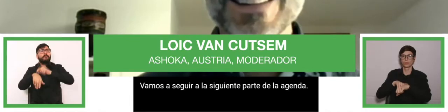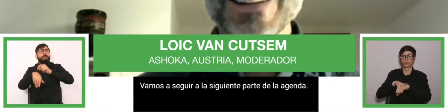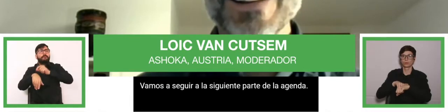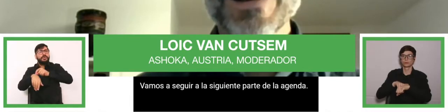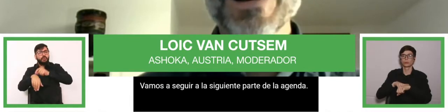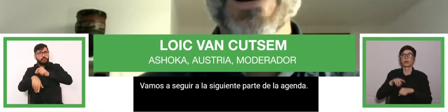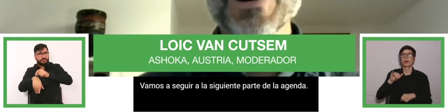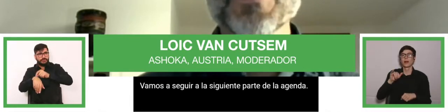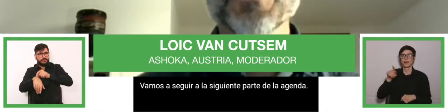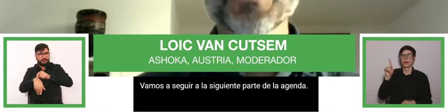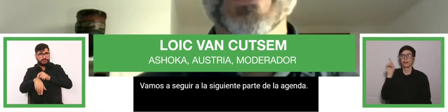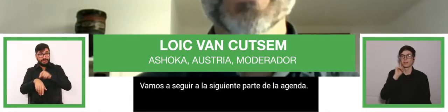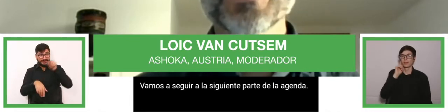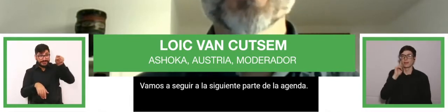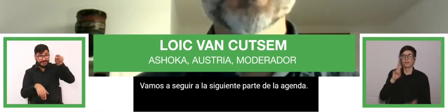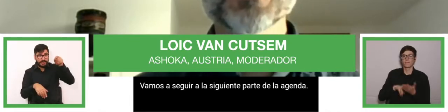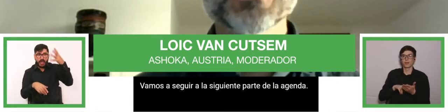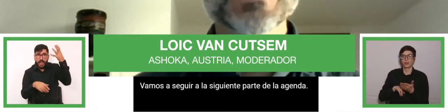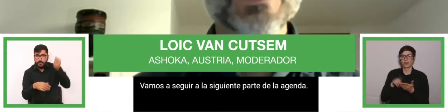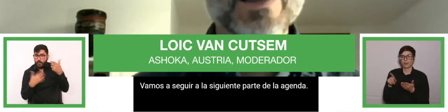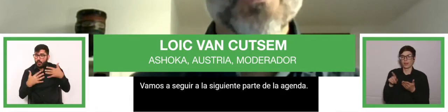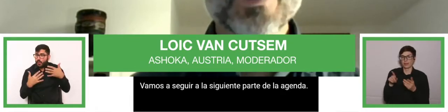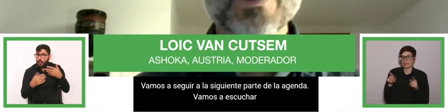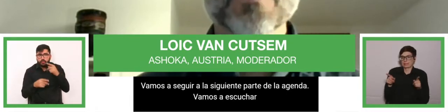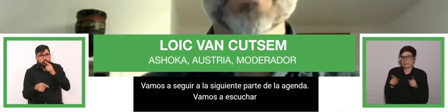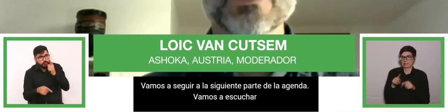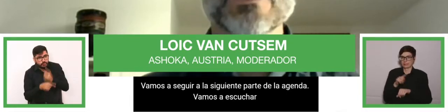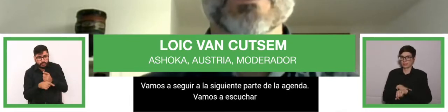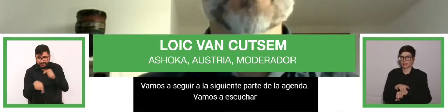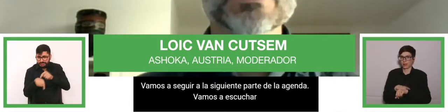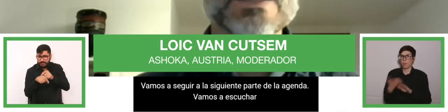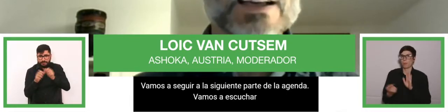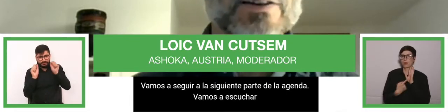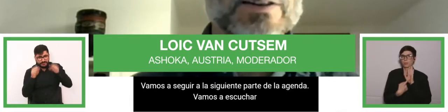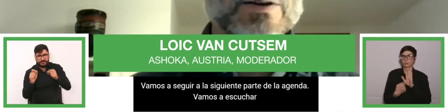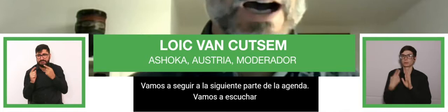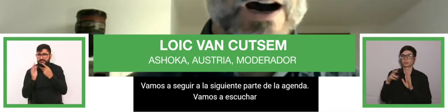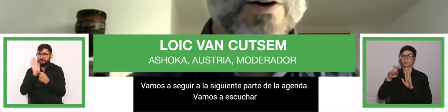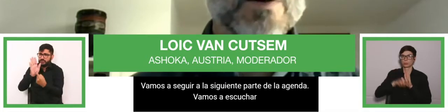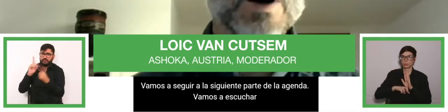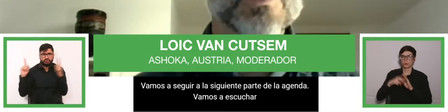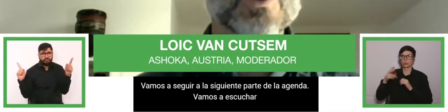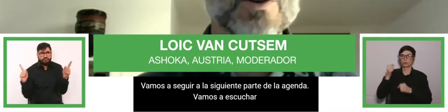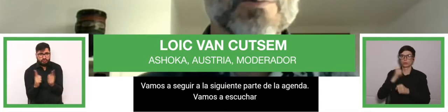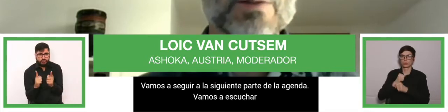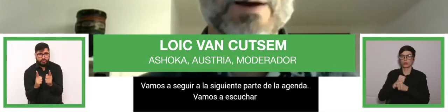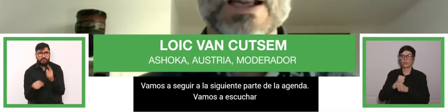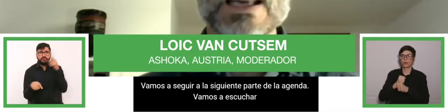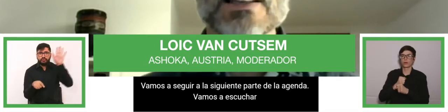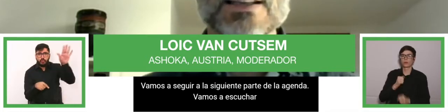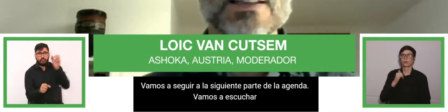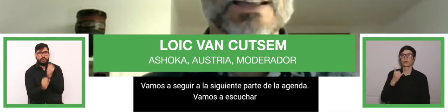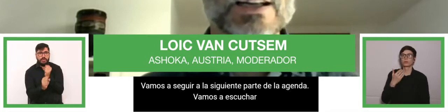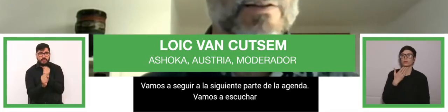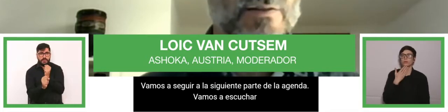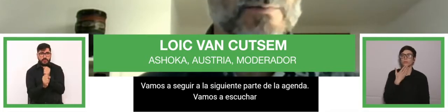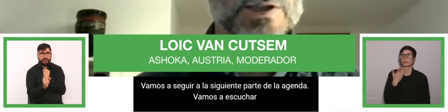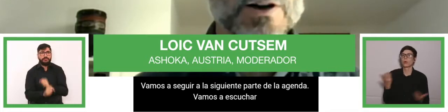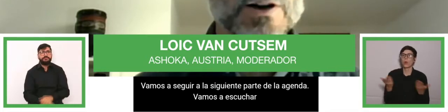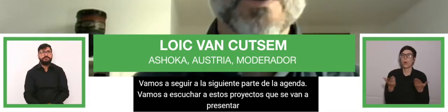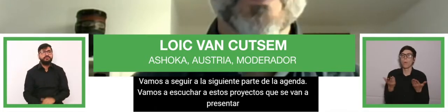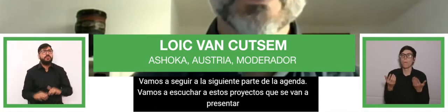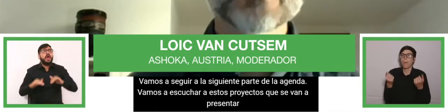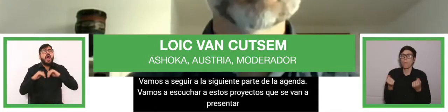guidelines, and they will be presenting their work, presenting also how their model could be replicated in